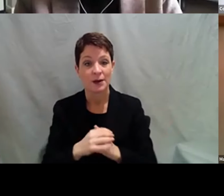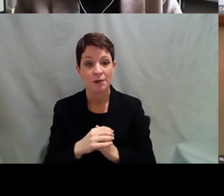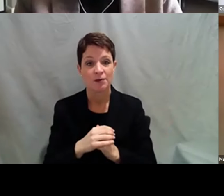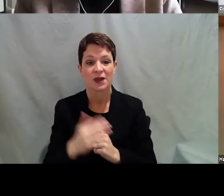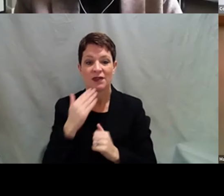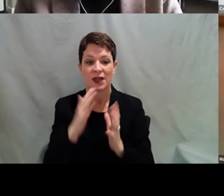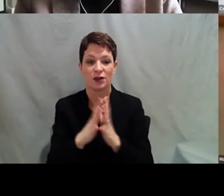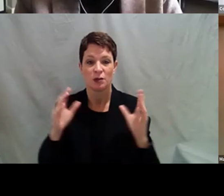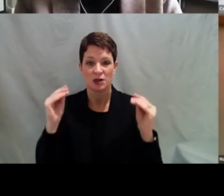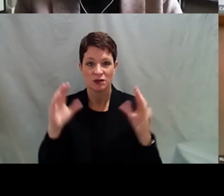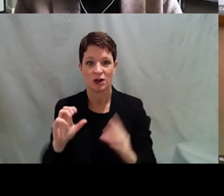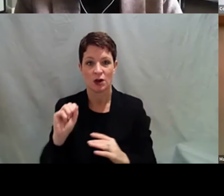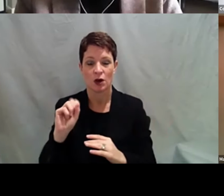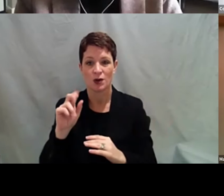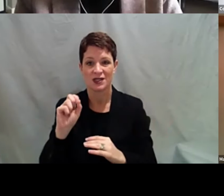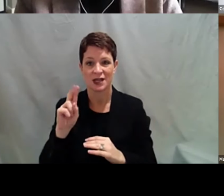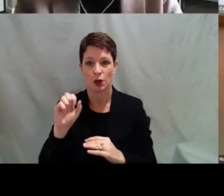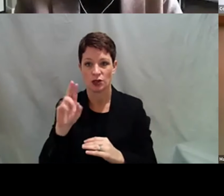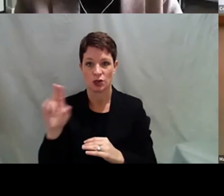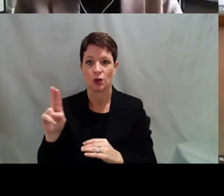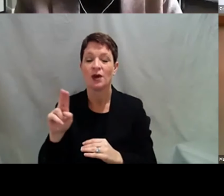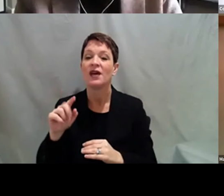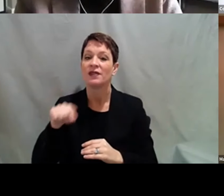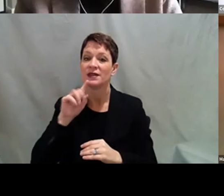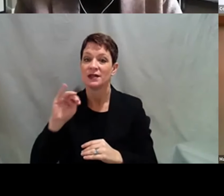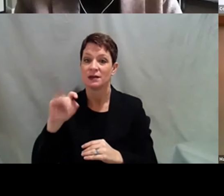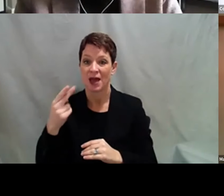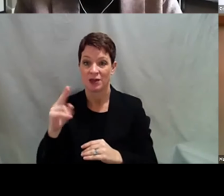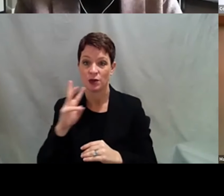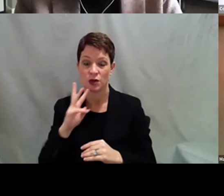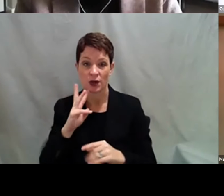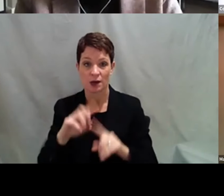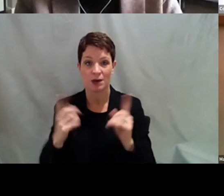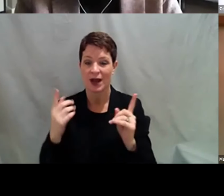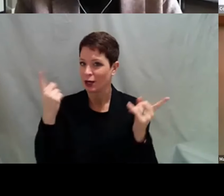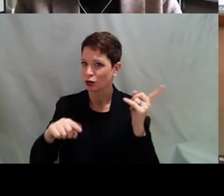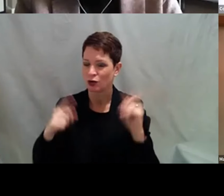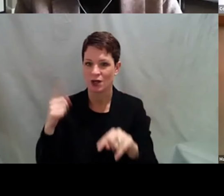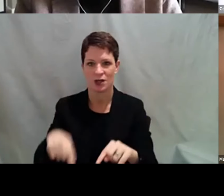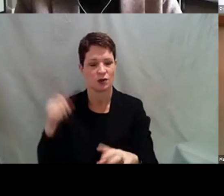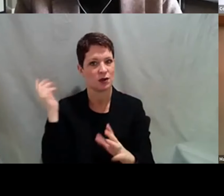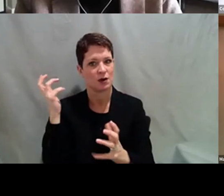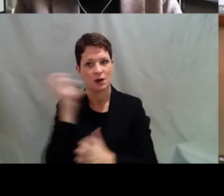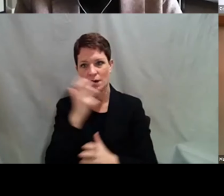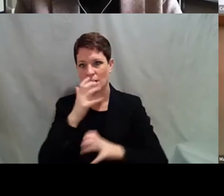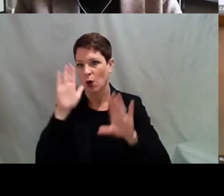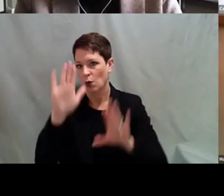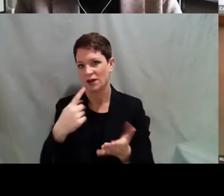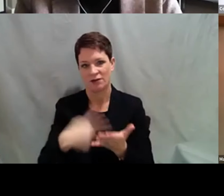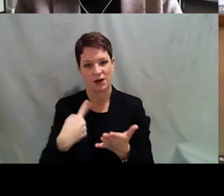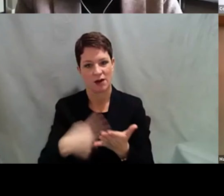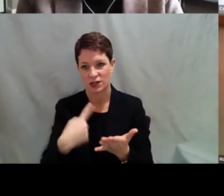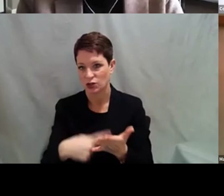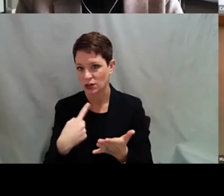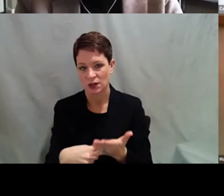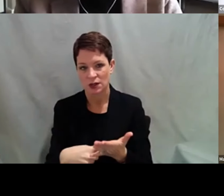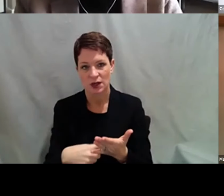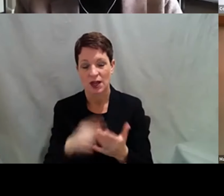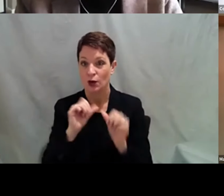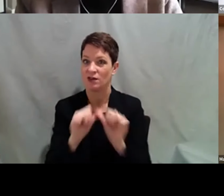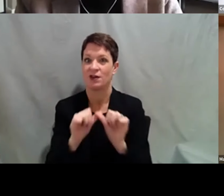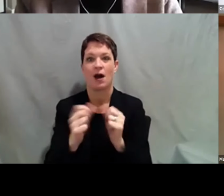Thank you so much, Professor Ossei-Owusu, and this is Matthew. And totally agreed. This was such a riveting conversation, and could have